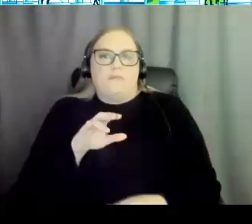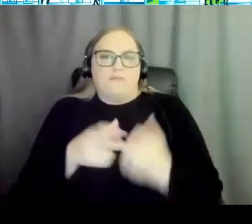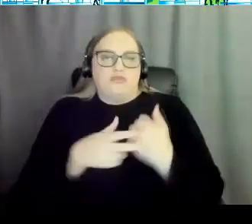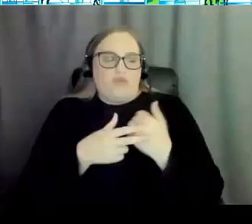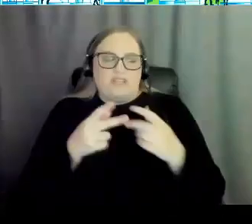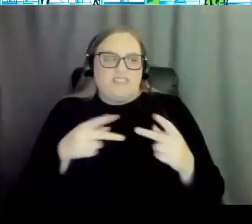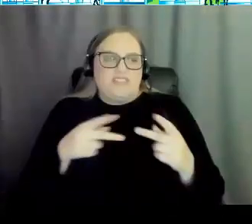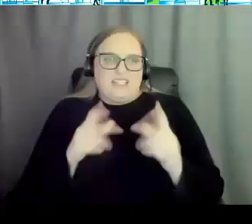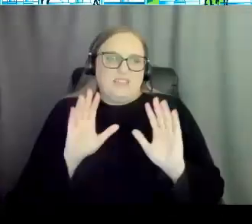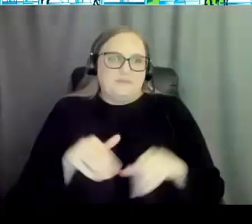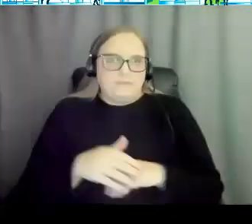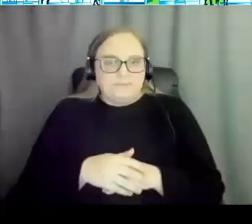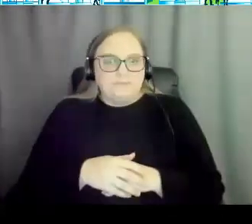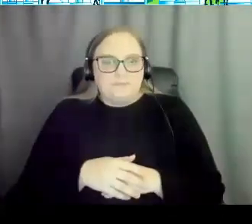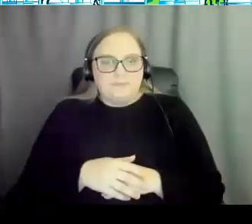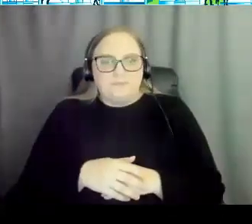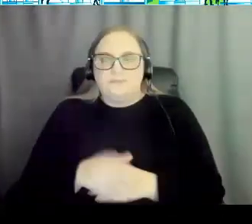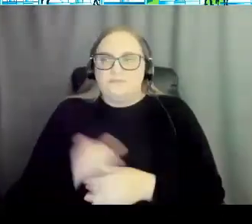Right.